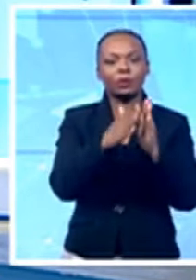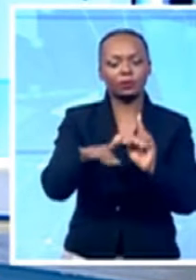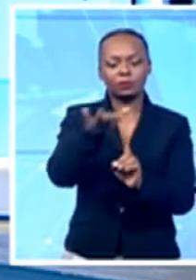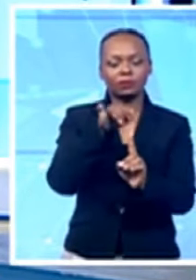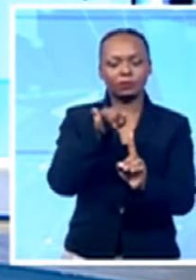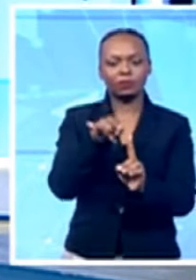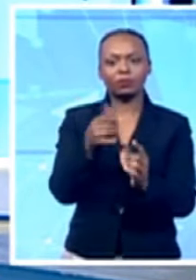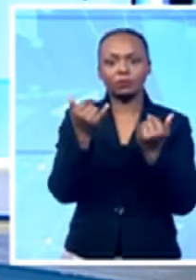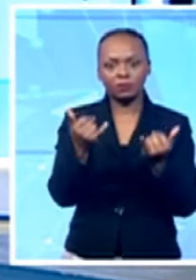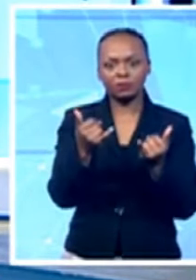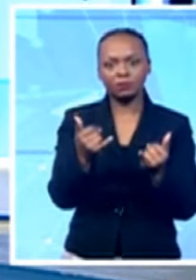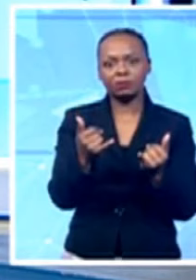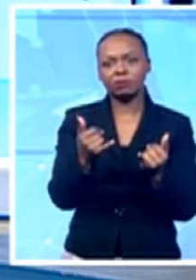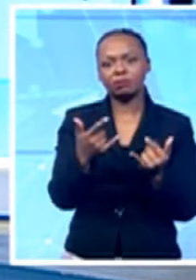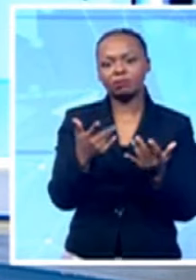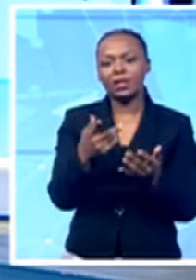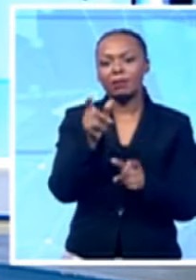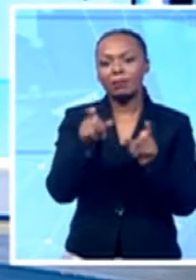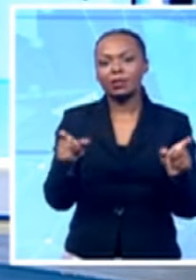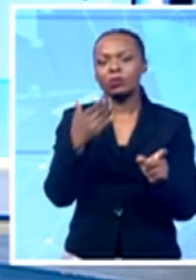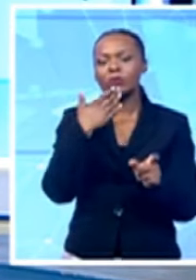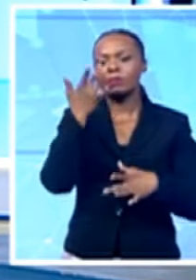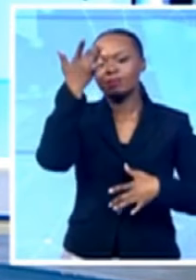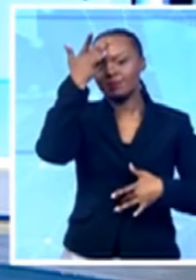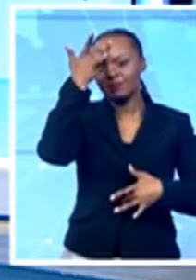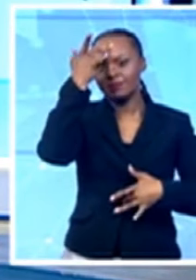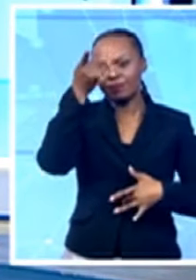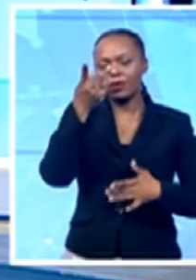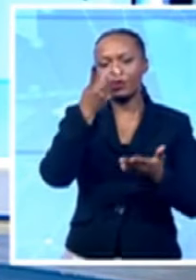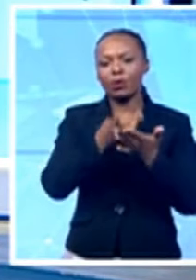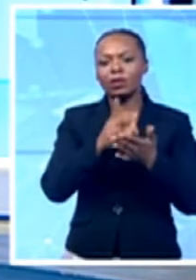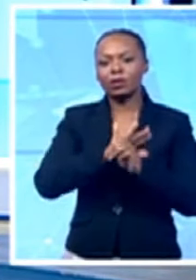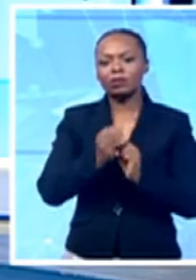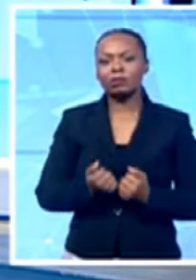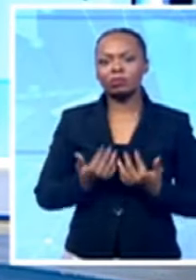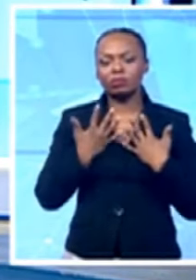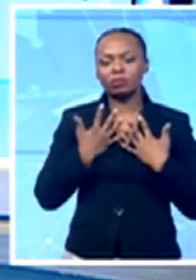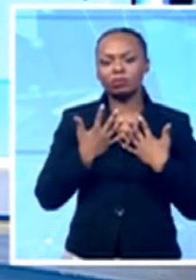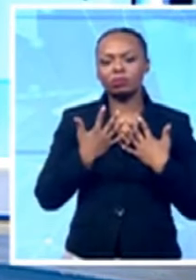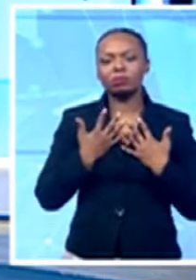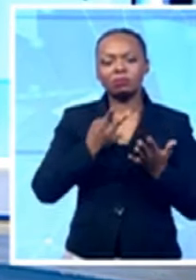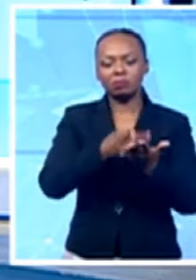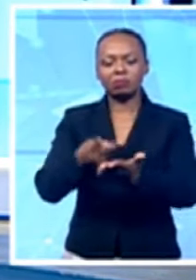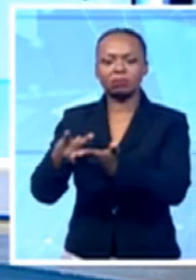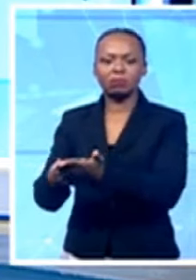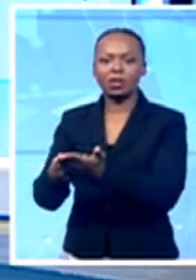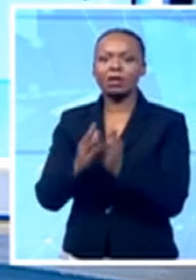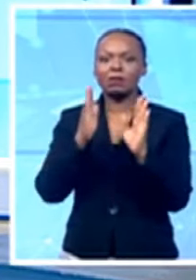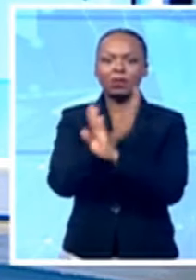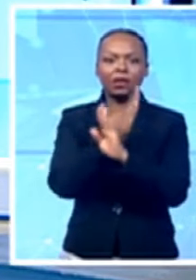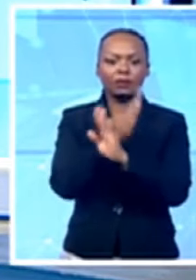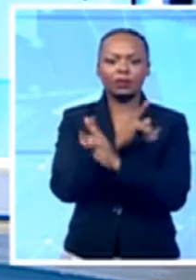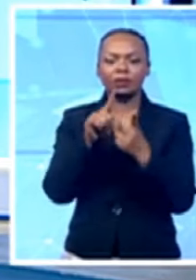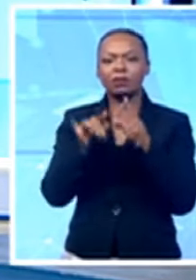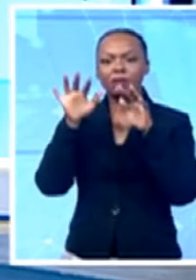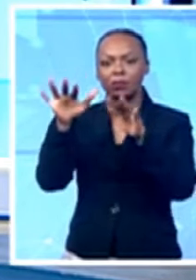have fallen ill due to COVID-19 related complications in private and public hospitals. Now, the provincial